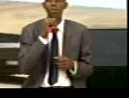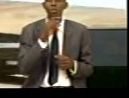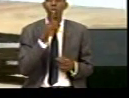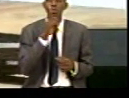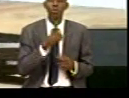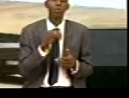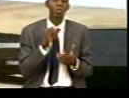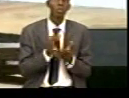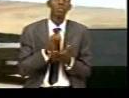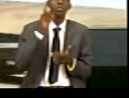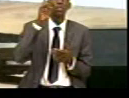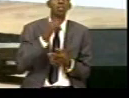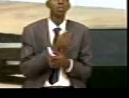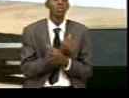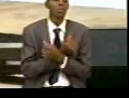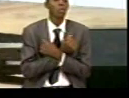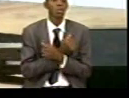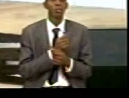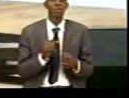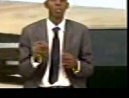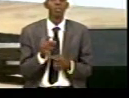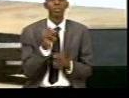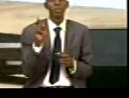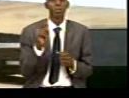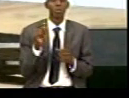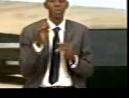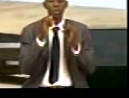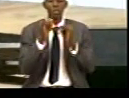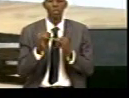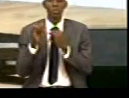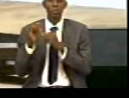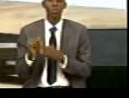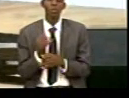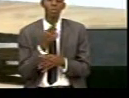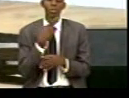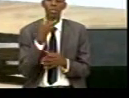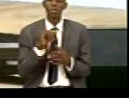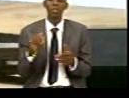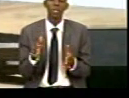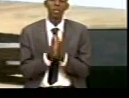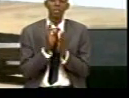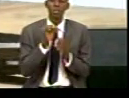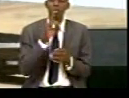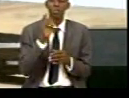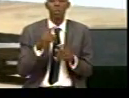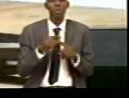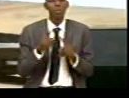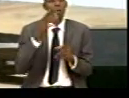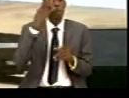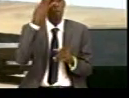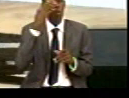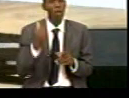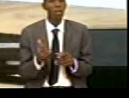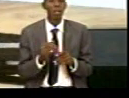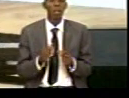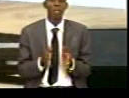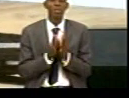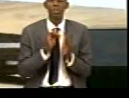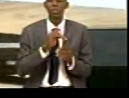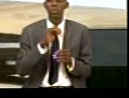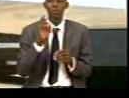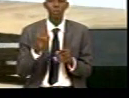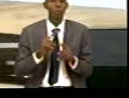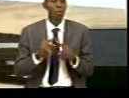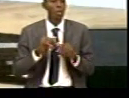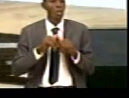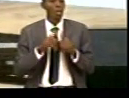them individually. They are asking the question, but why? They are asking the question, but how? They are